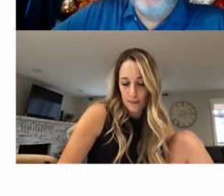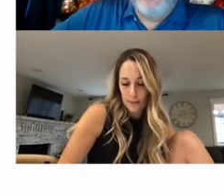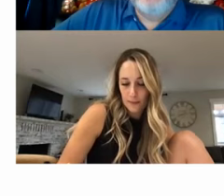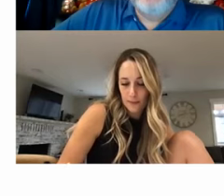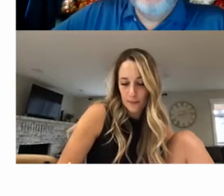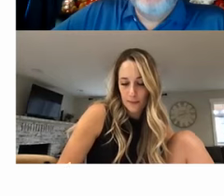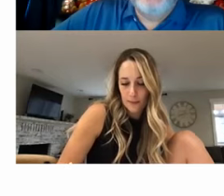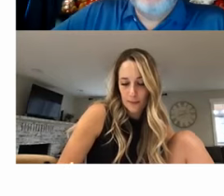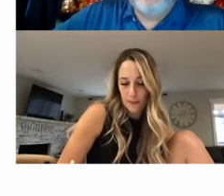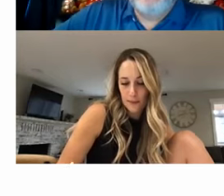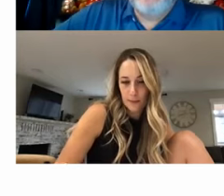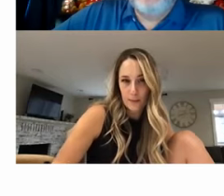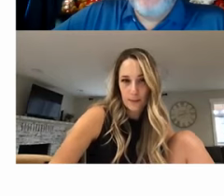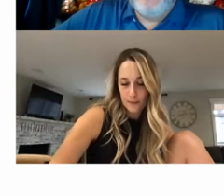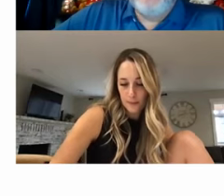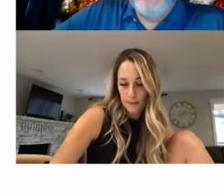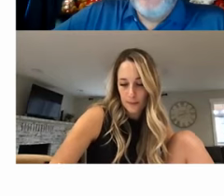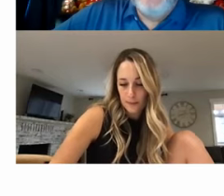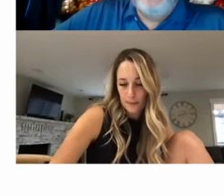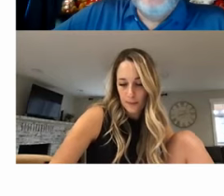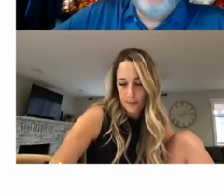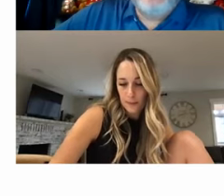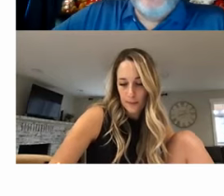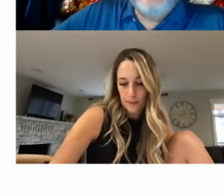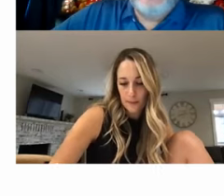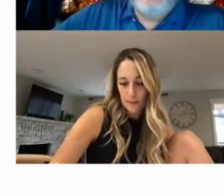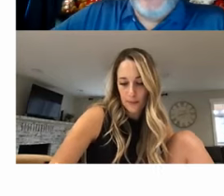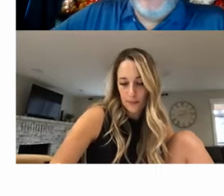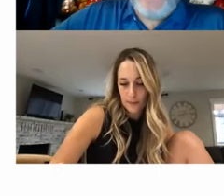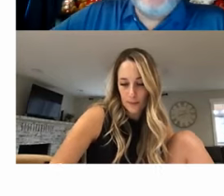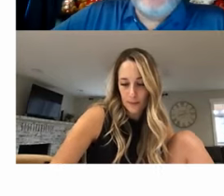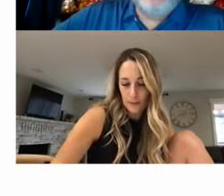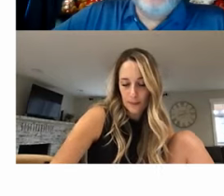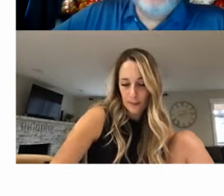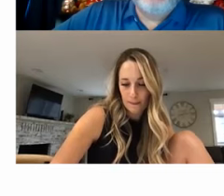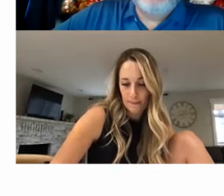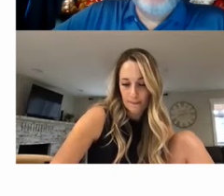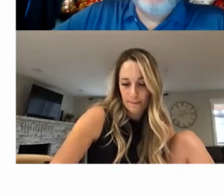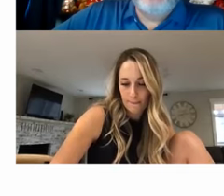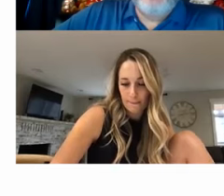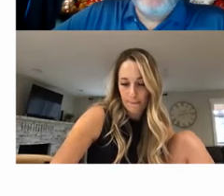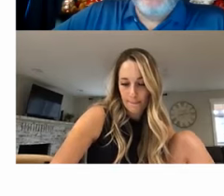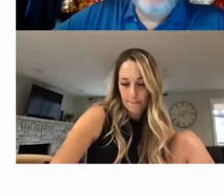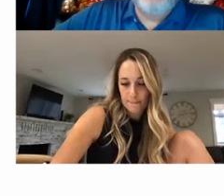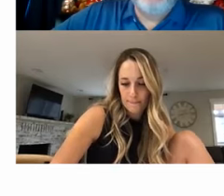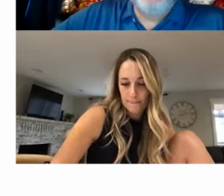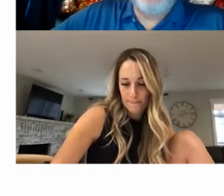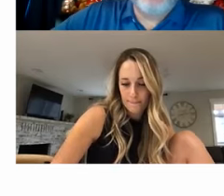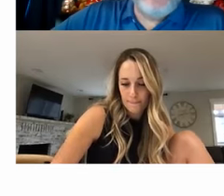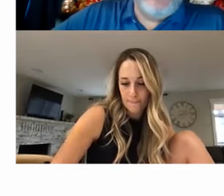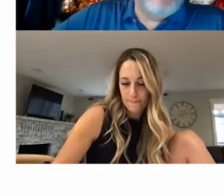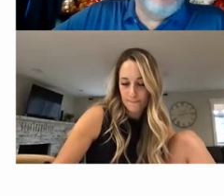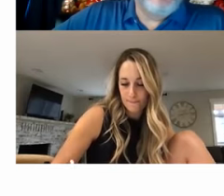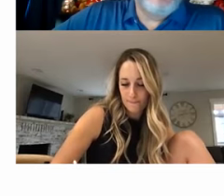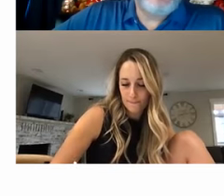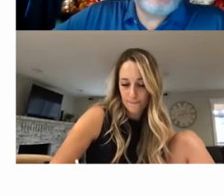memorization, familiarizing yourself with that stuff. So that's why having a good histology atlas is going to be something that if you don't already have, hopefully you will get